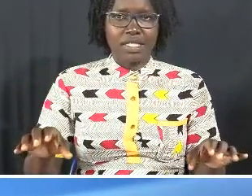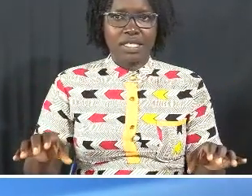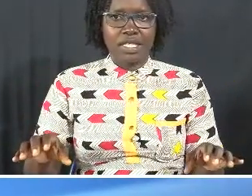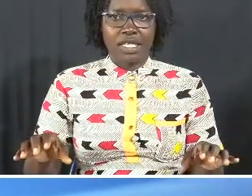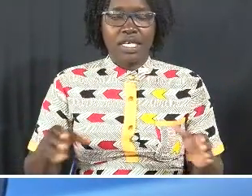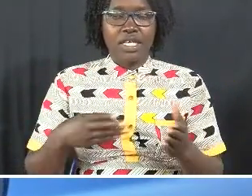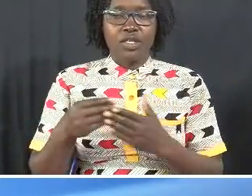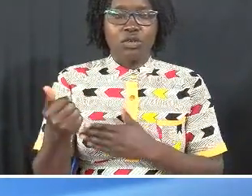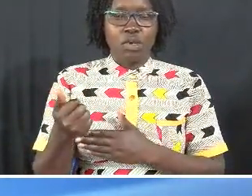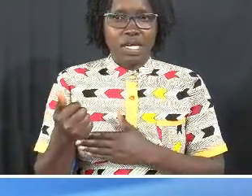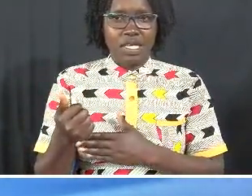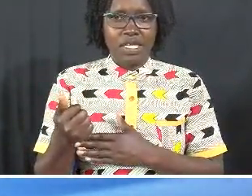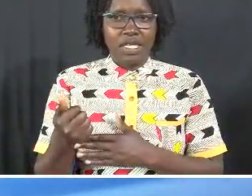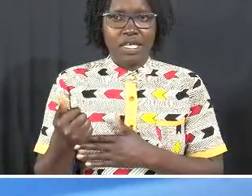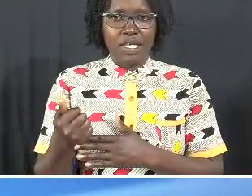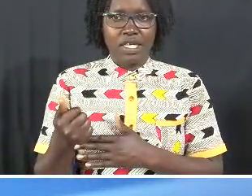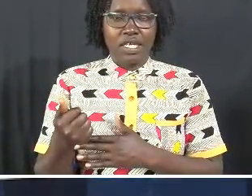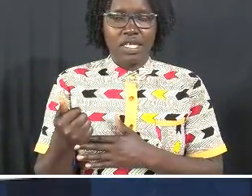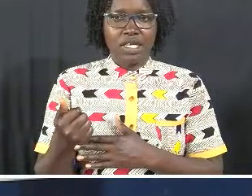to buy